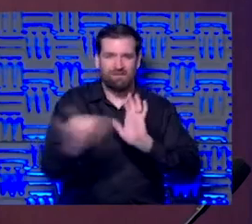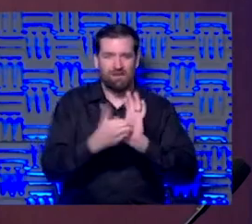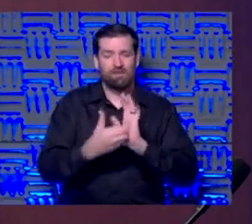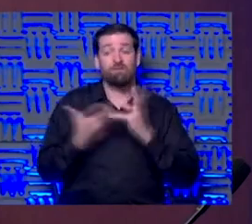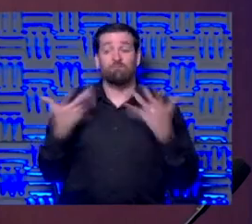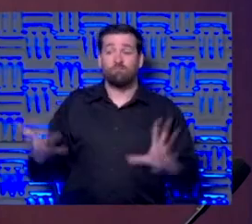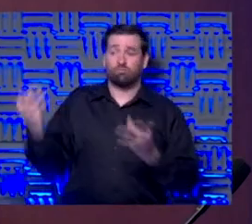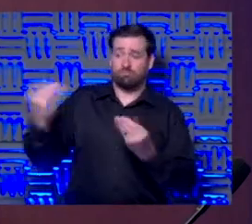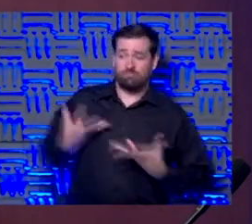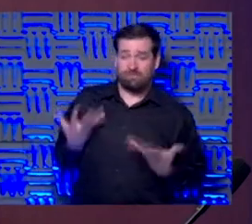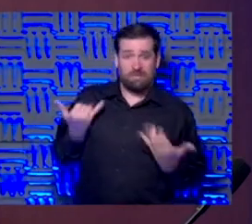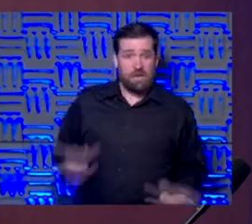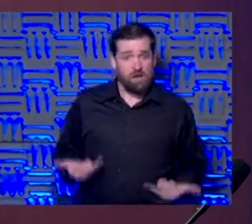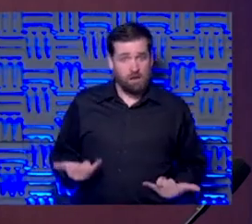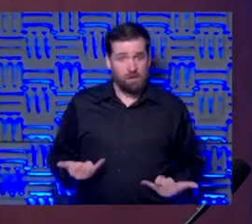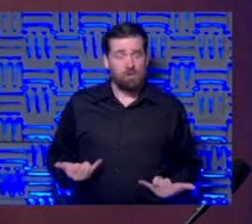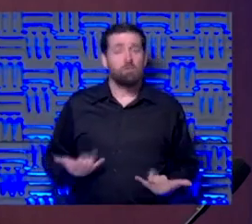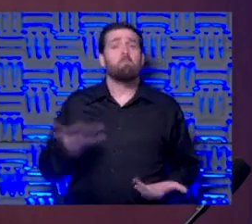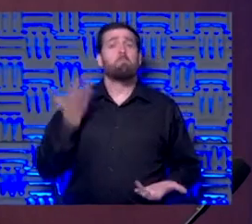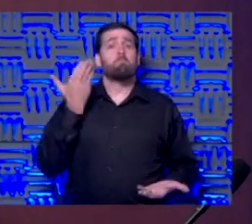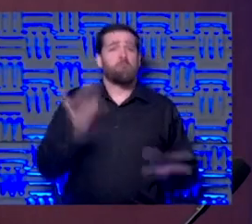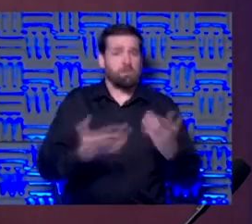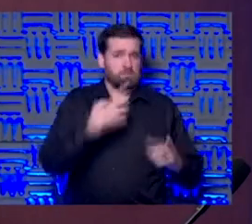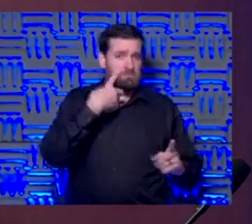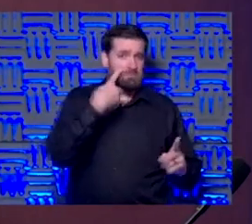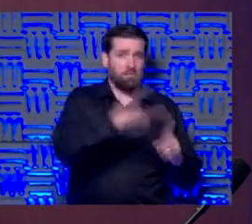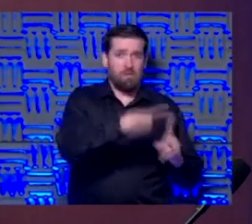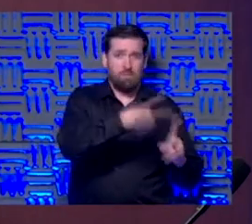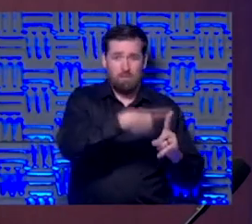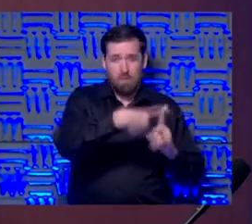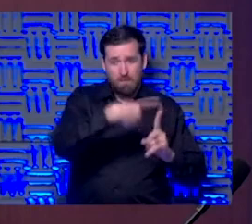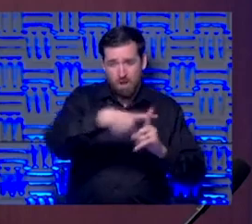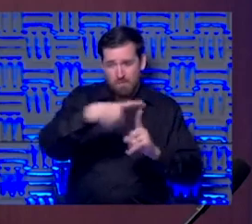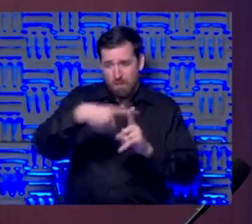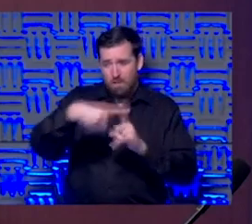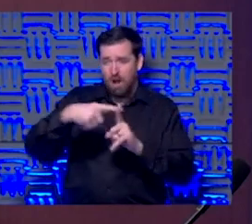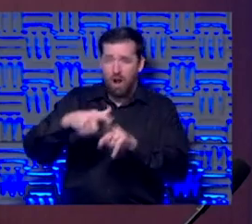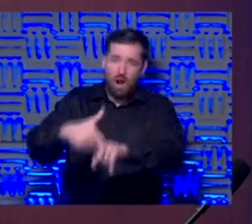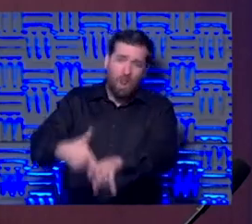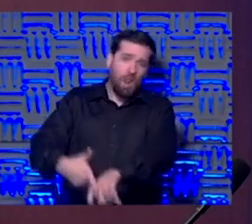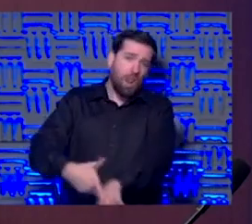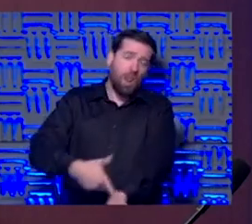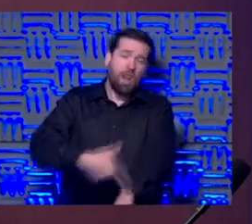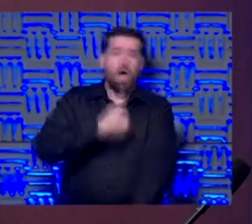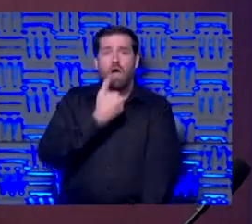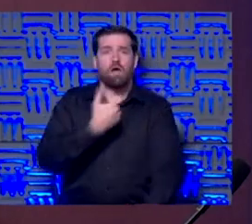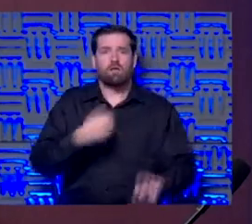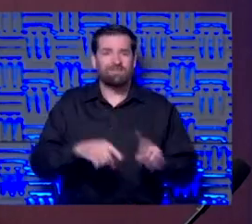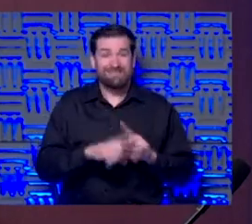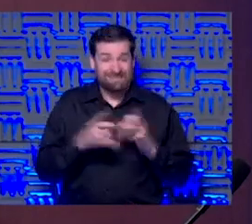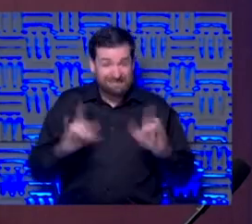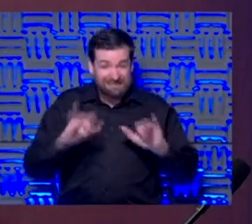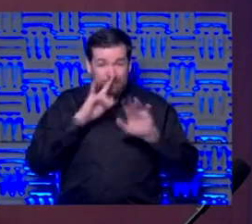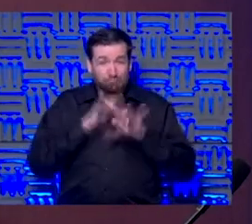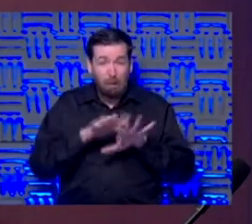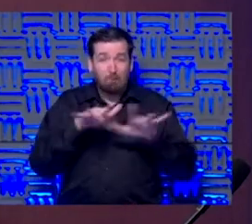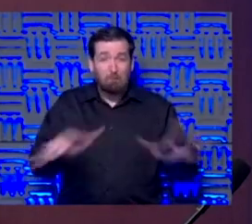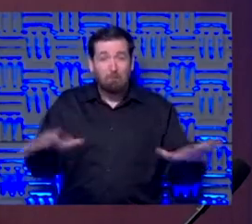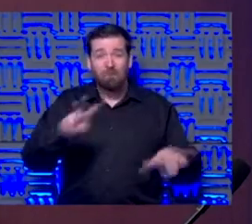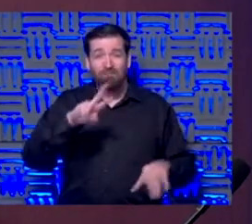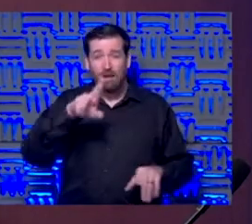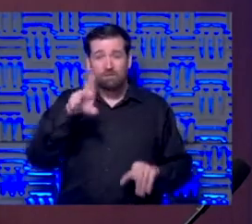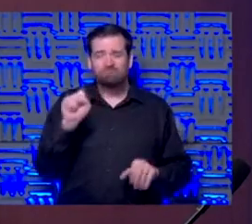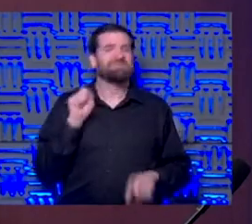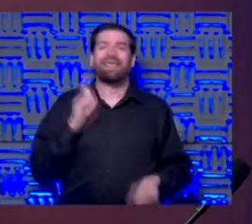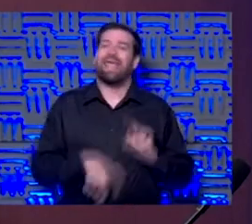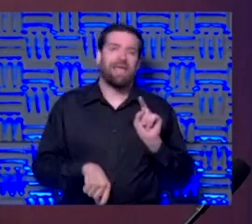learned now, you know, you may test positive for a really long period of time, but you may not be still spreading the virus. And so